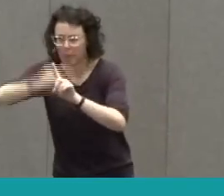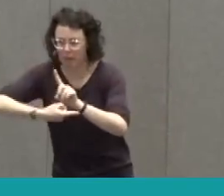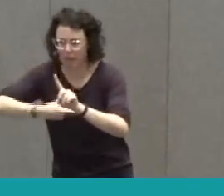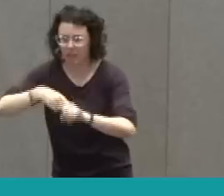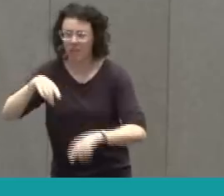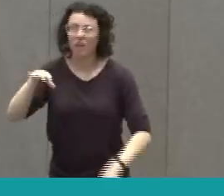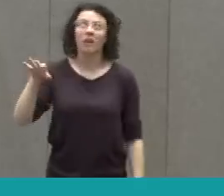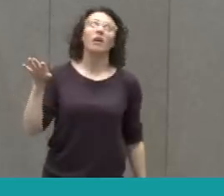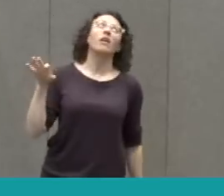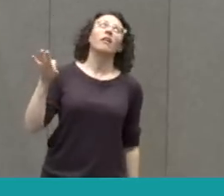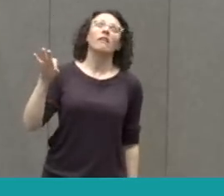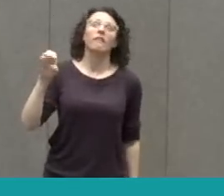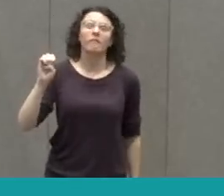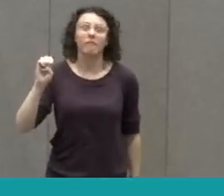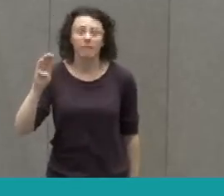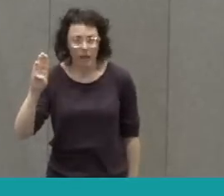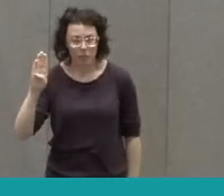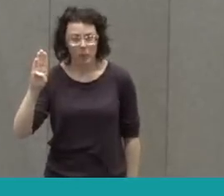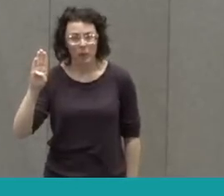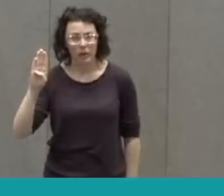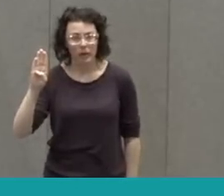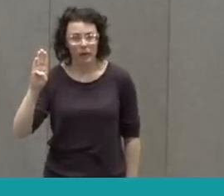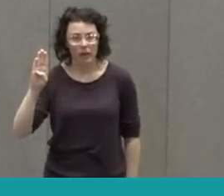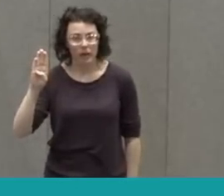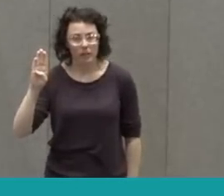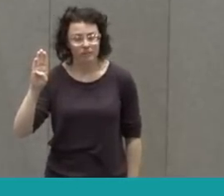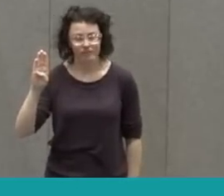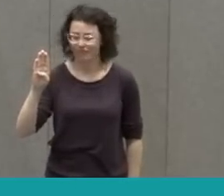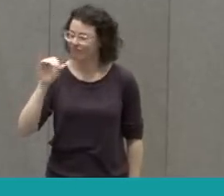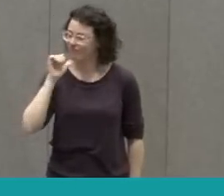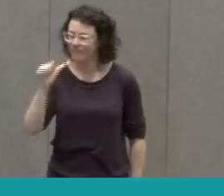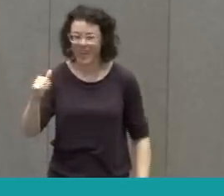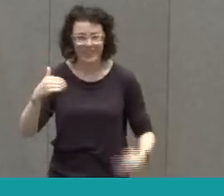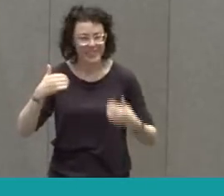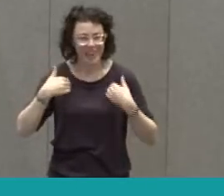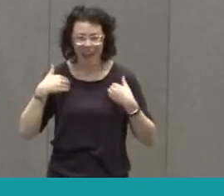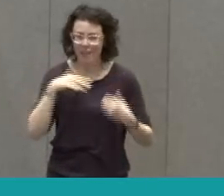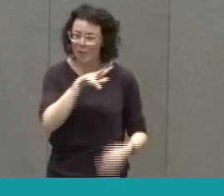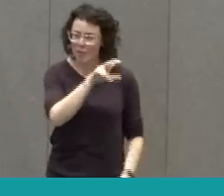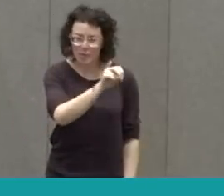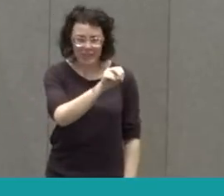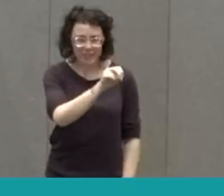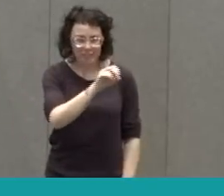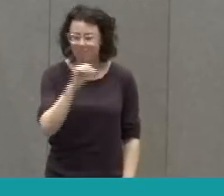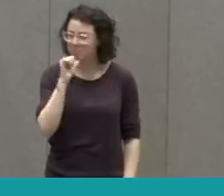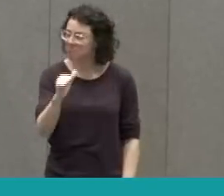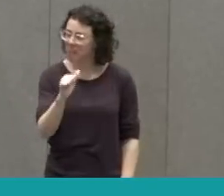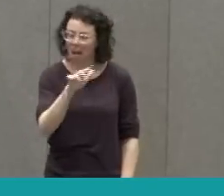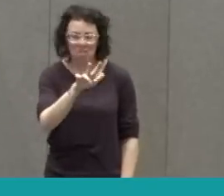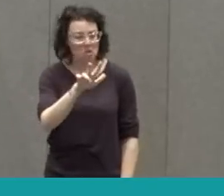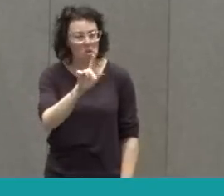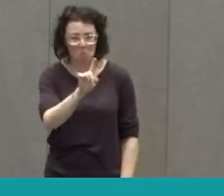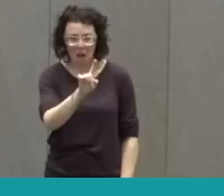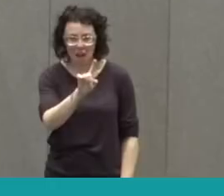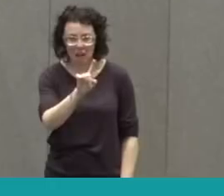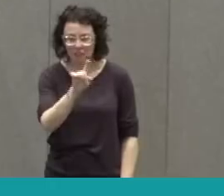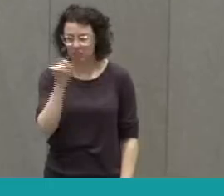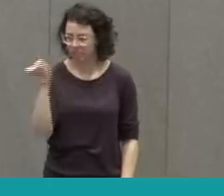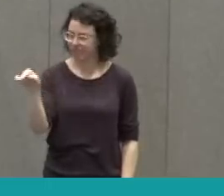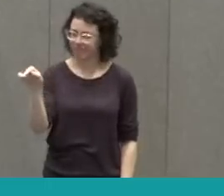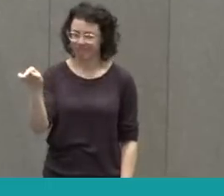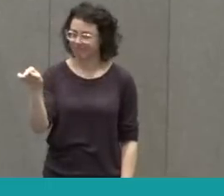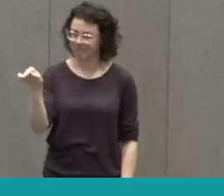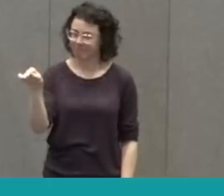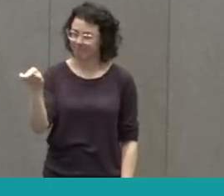February. February doesn't have 30 or 31 days in it. So you have to take that